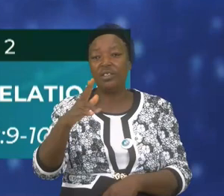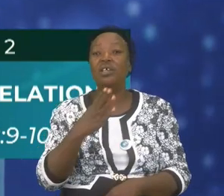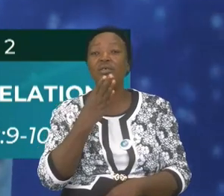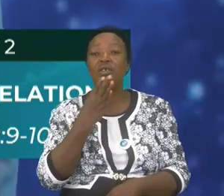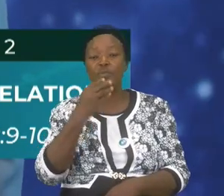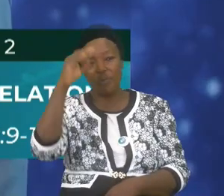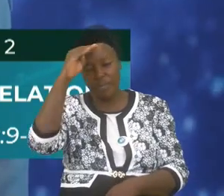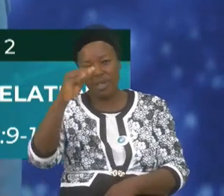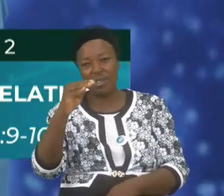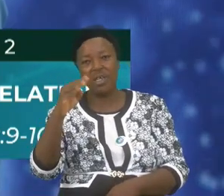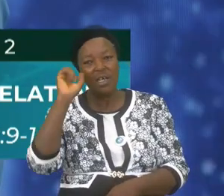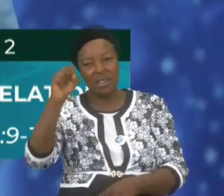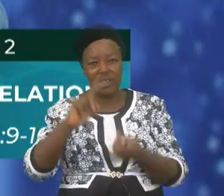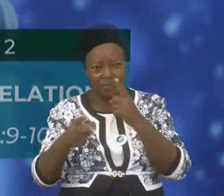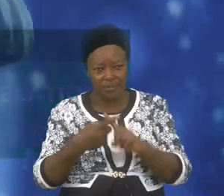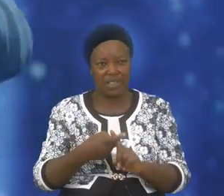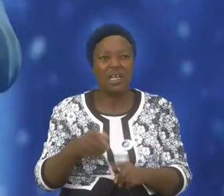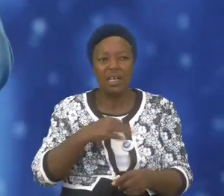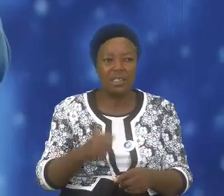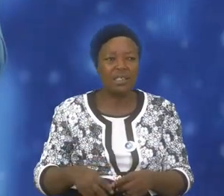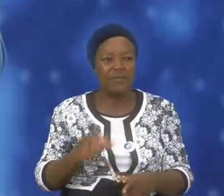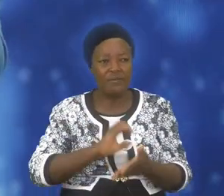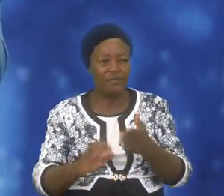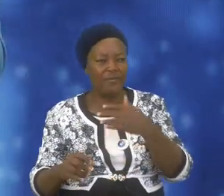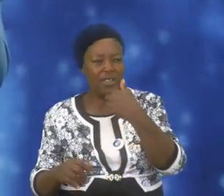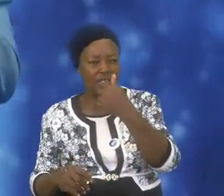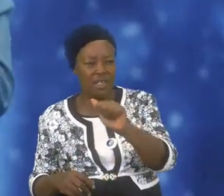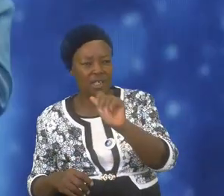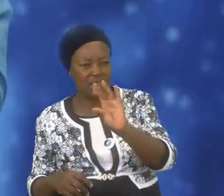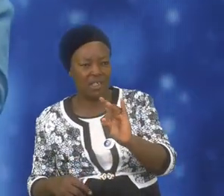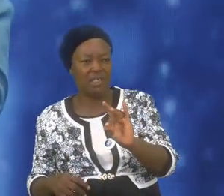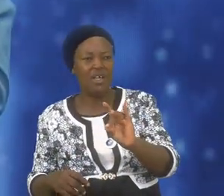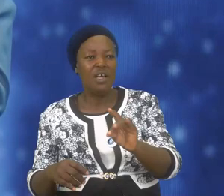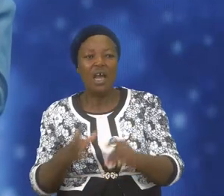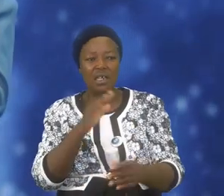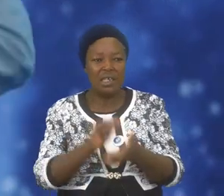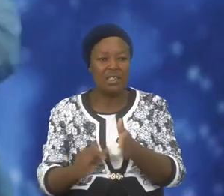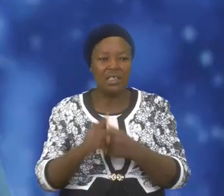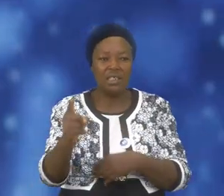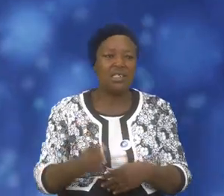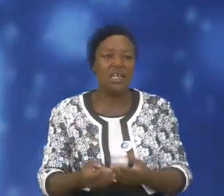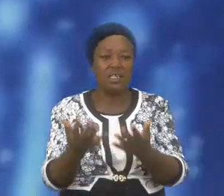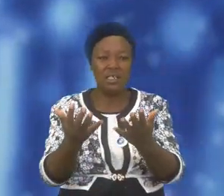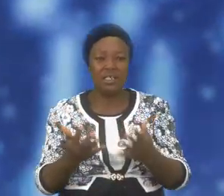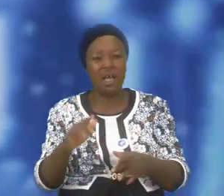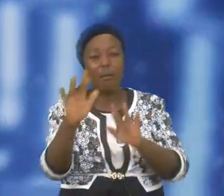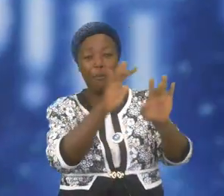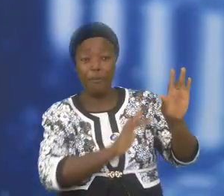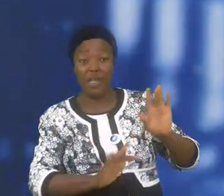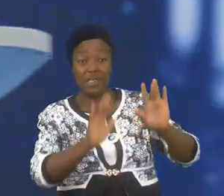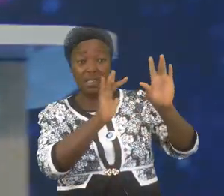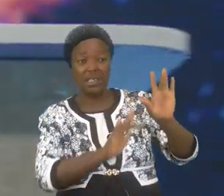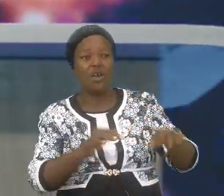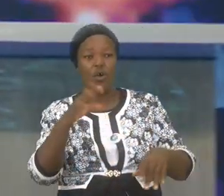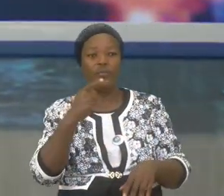the God of heaven concerning their secret, because the whole